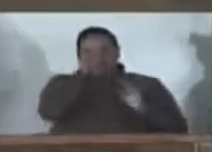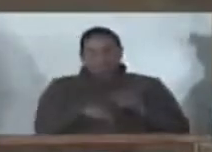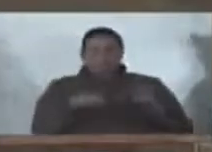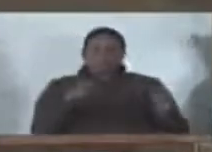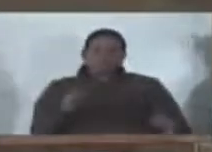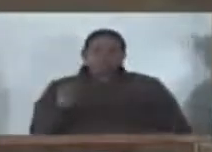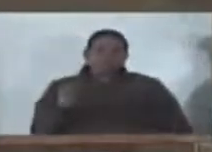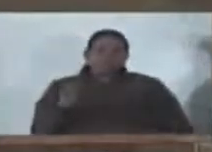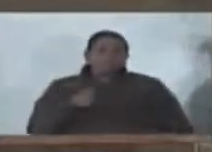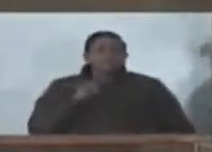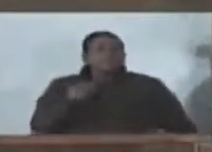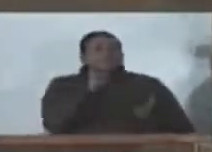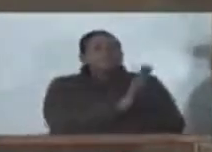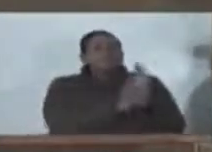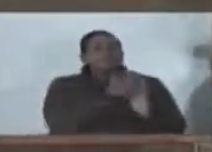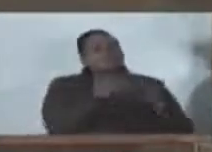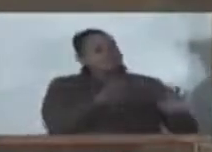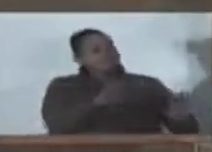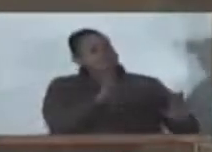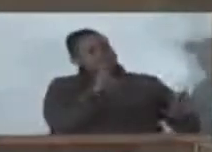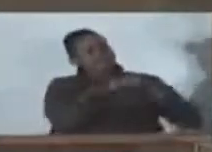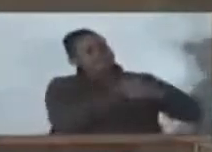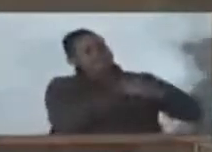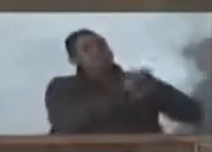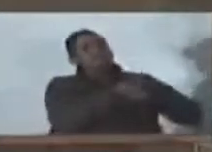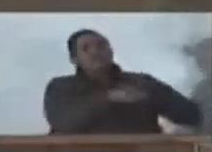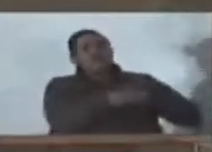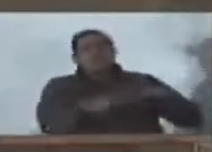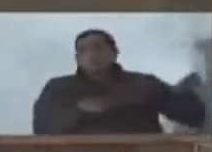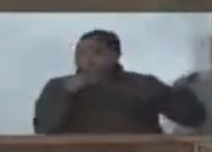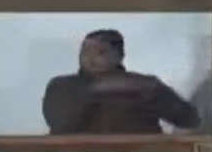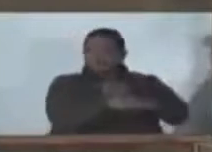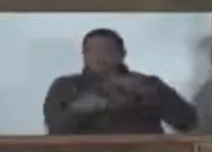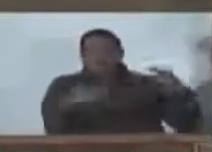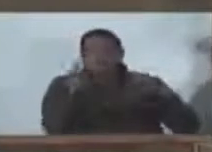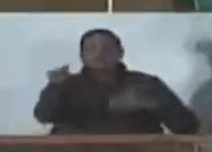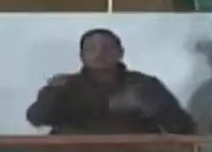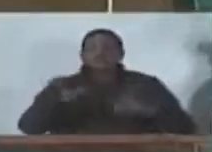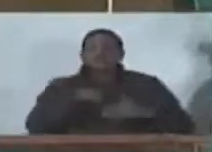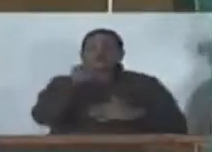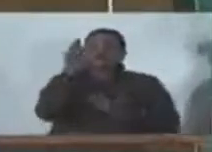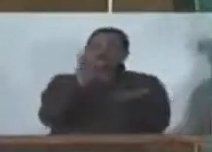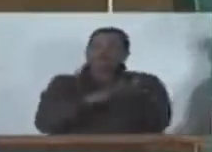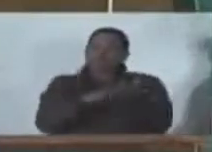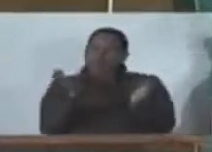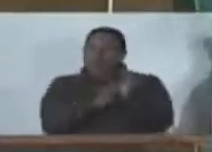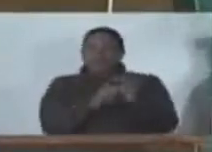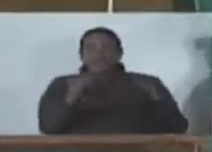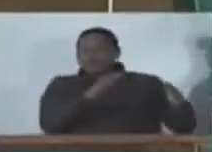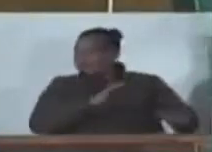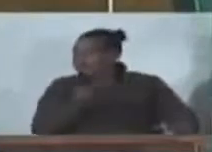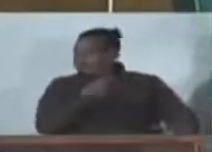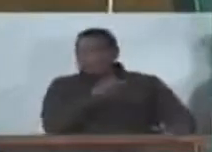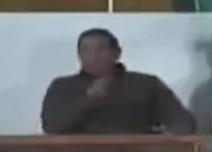We can end the violence. We must end the violence, Mr. Speaker. Let us stand up against violence.